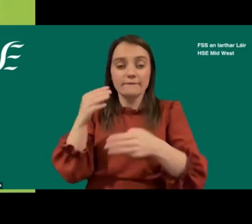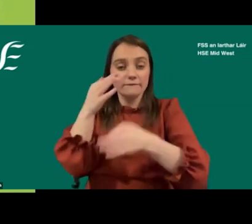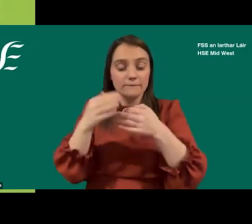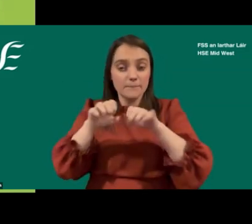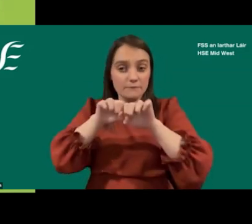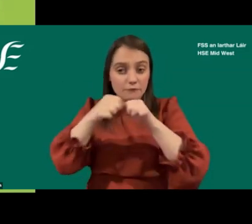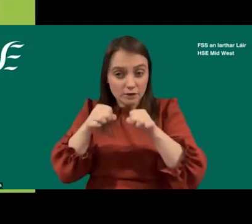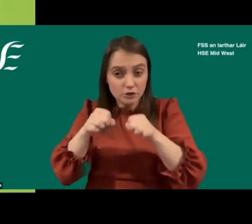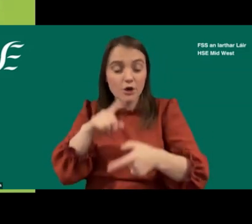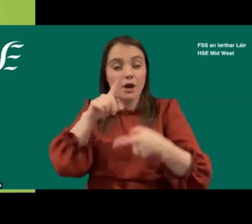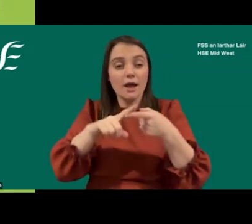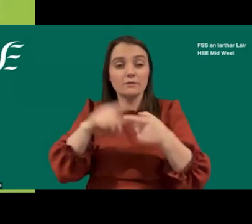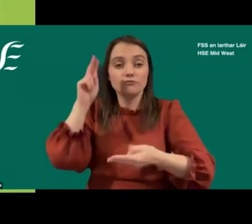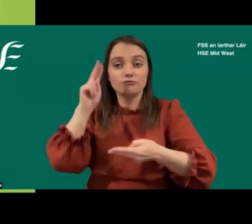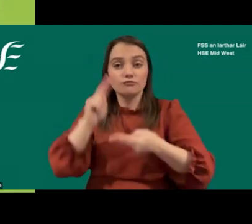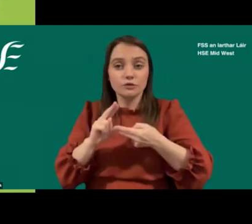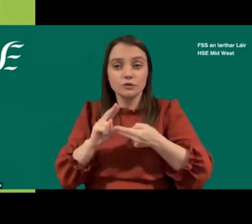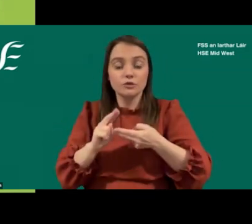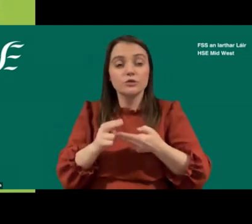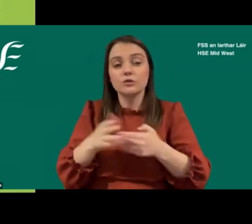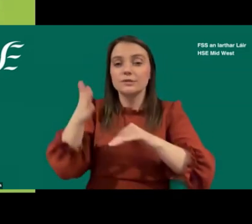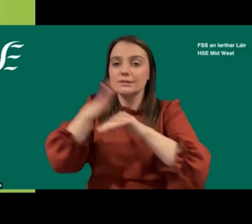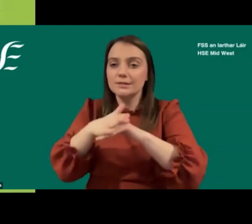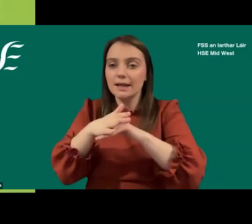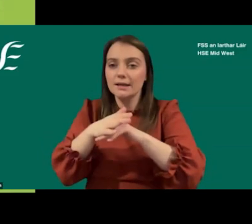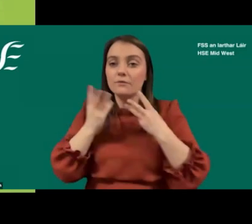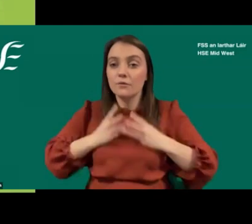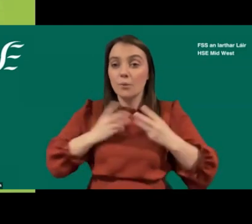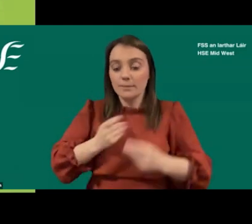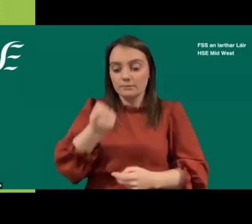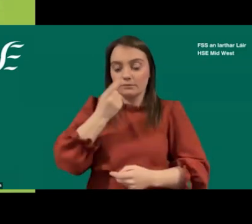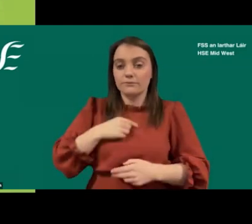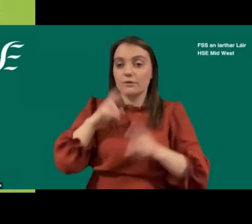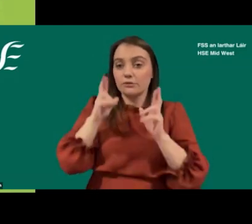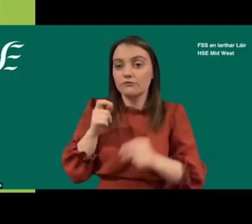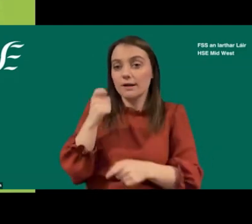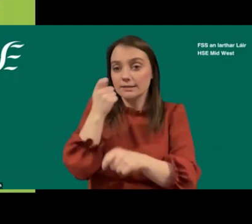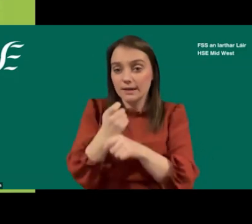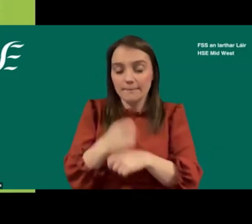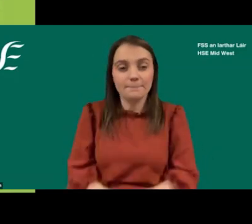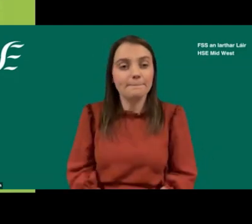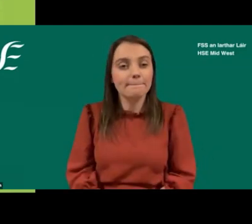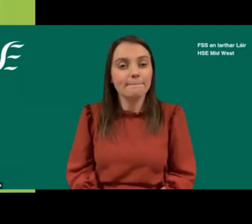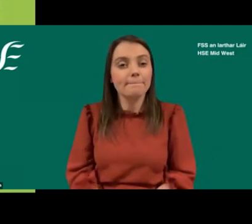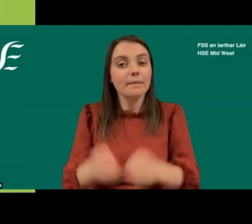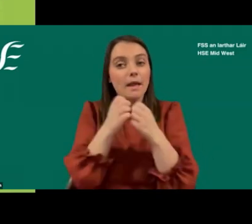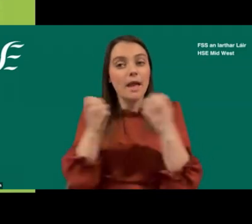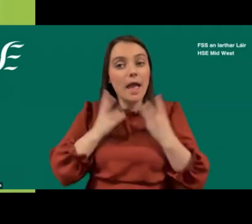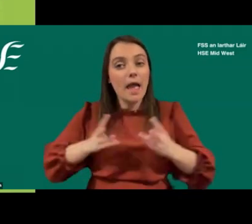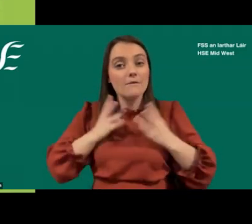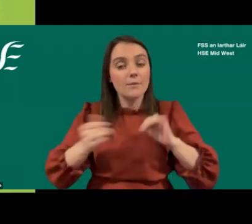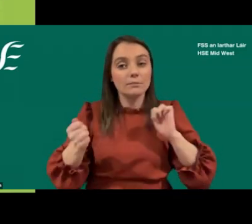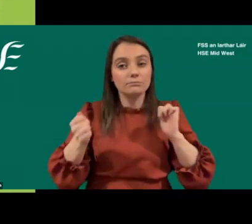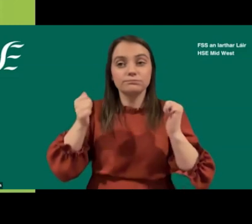and a reduction in all-cause mortality for women who take it at the right time. So every woman